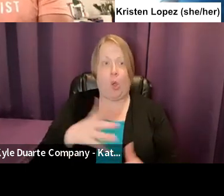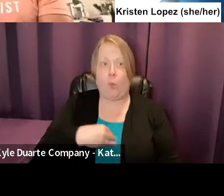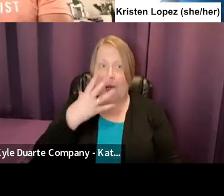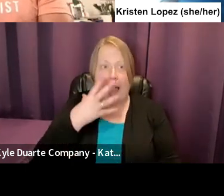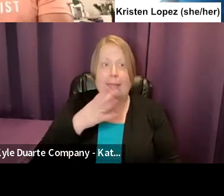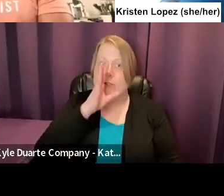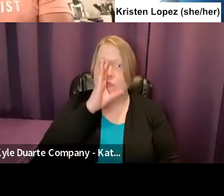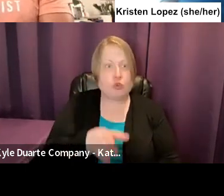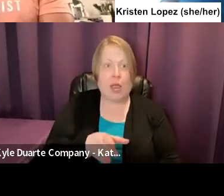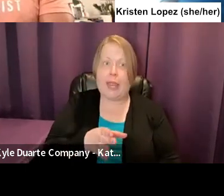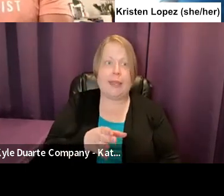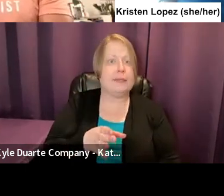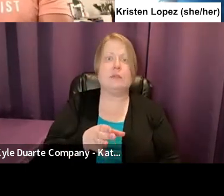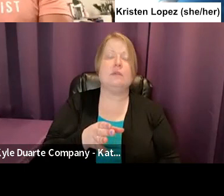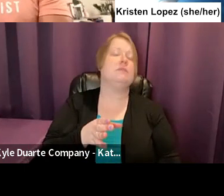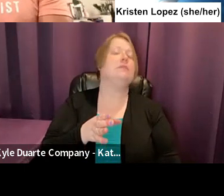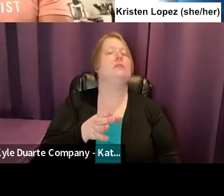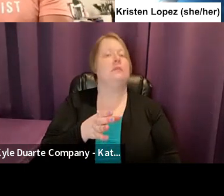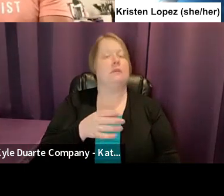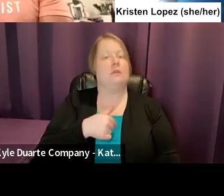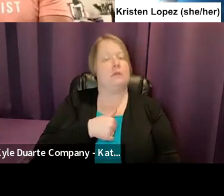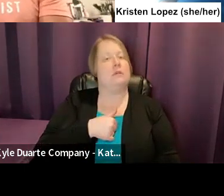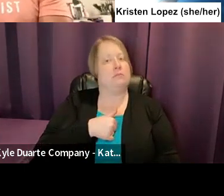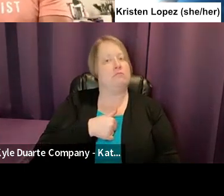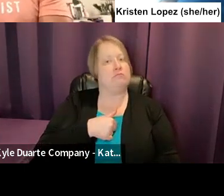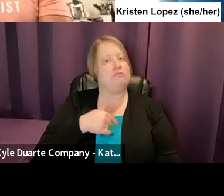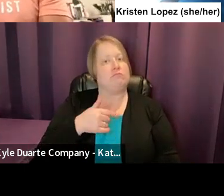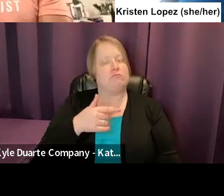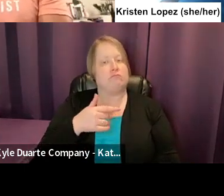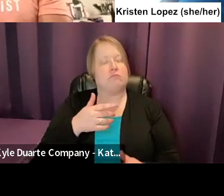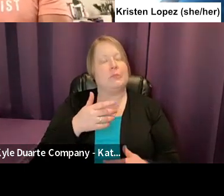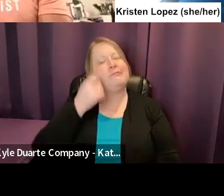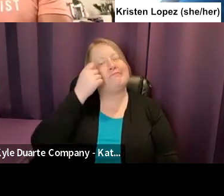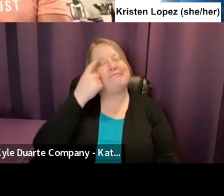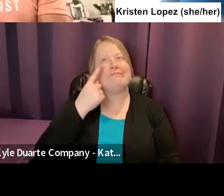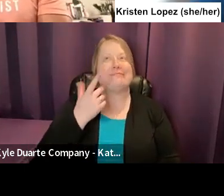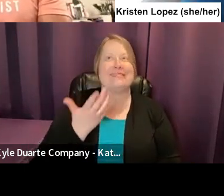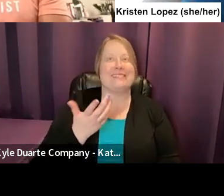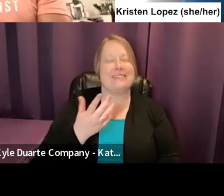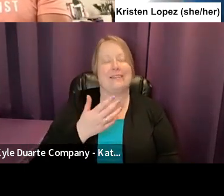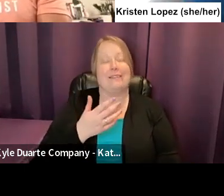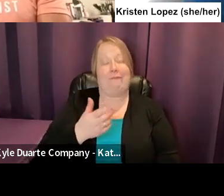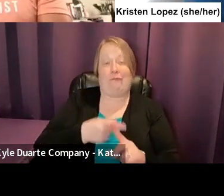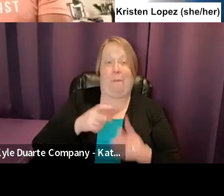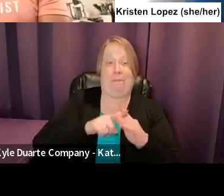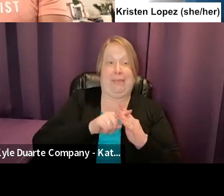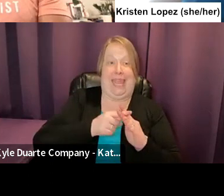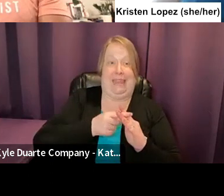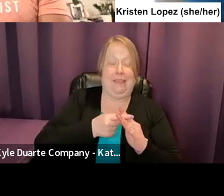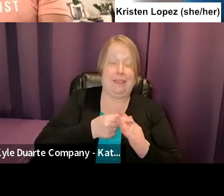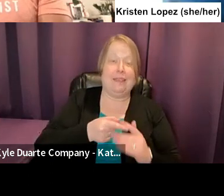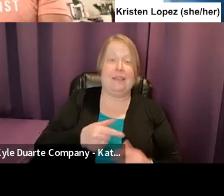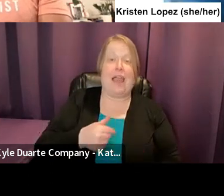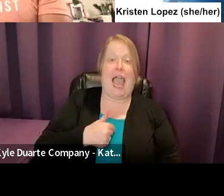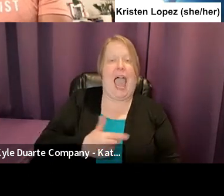all straight, you know. I made sure, because, you know, from the start, I knew